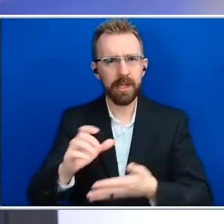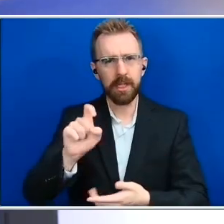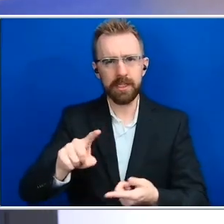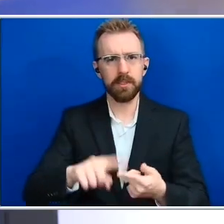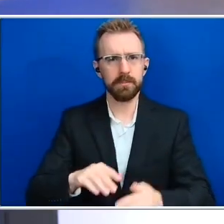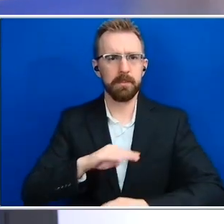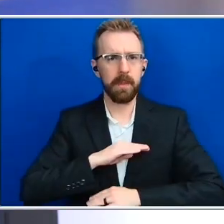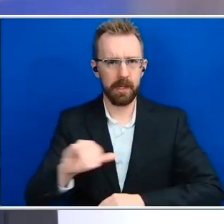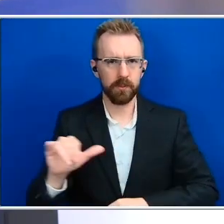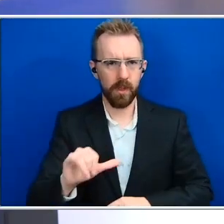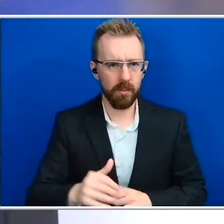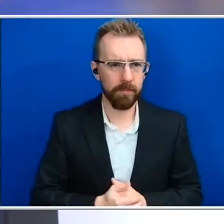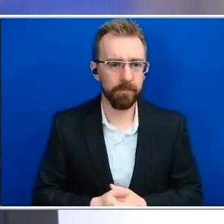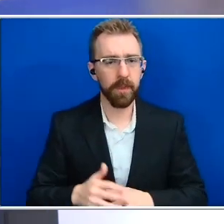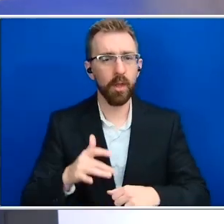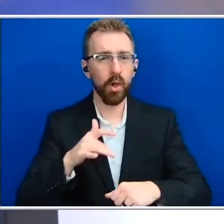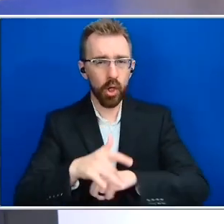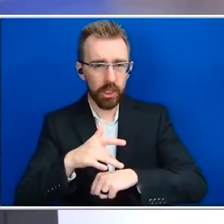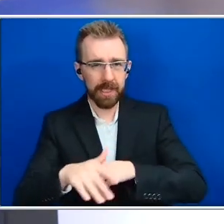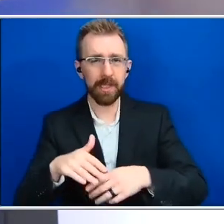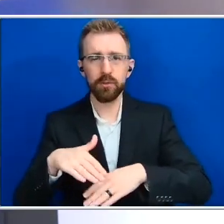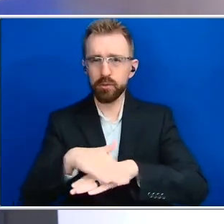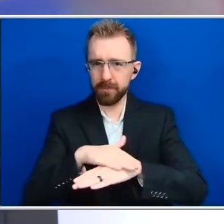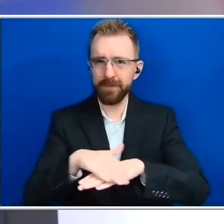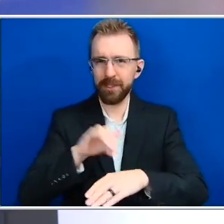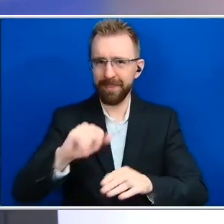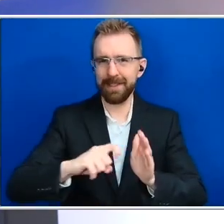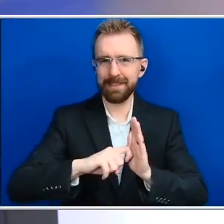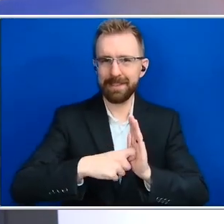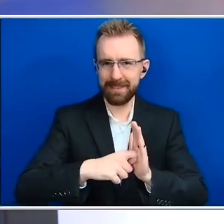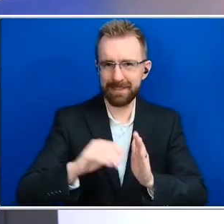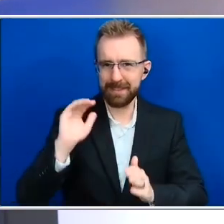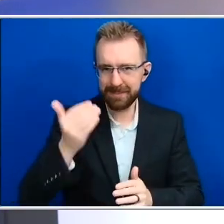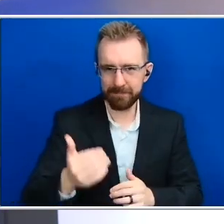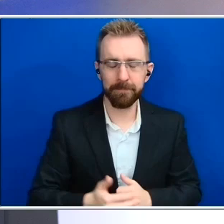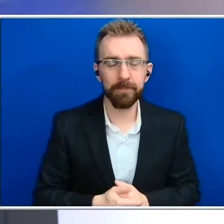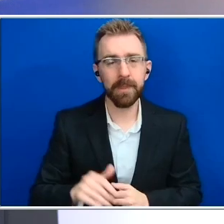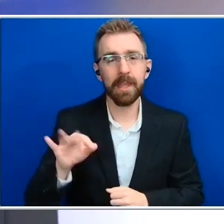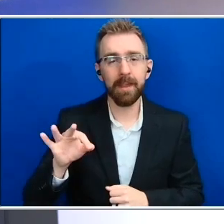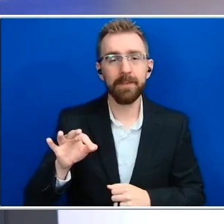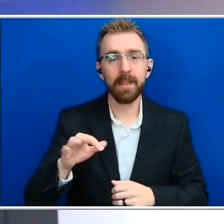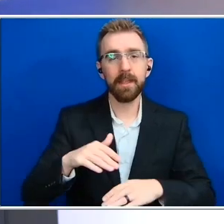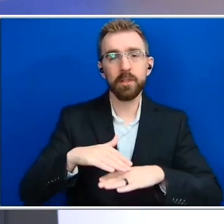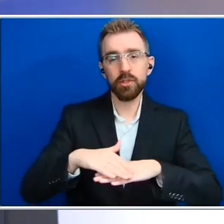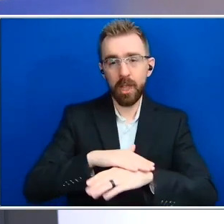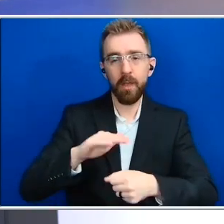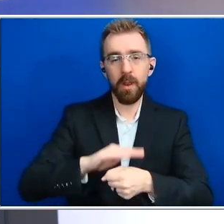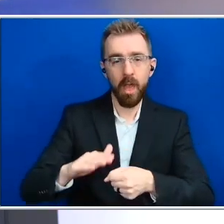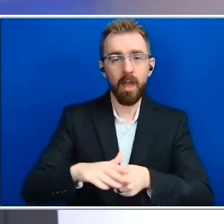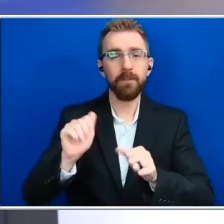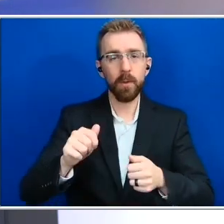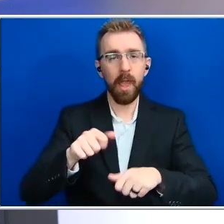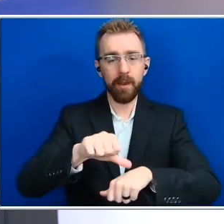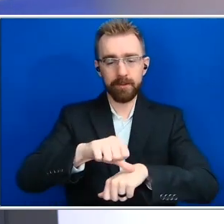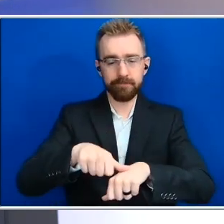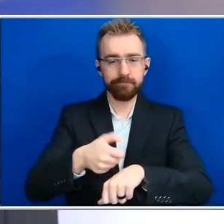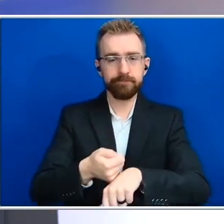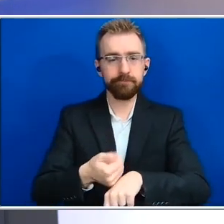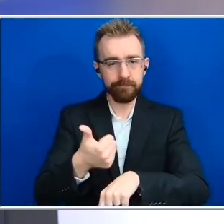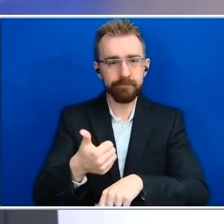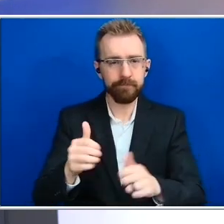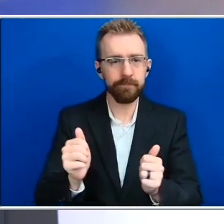and superficial is Early the and key for superficial. ESD. So if it's shallow enough, you can cut that out with a scope That then, is correct. as opposed to